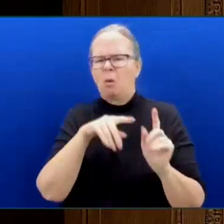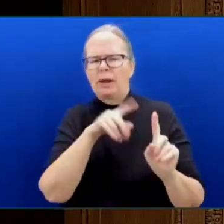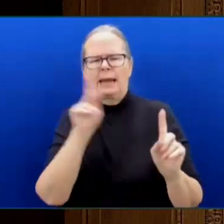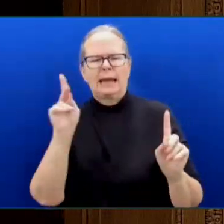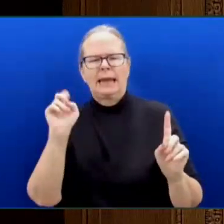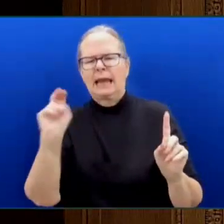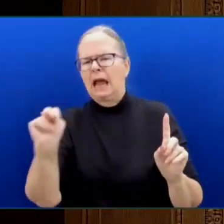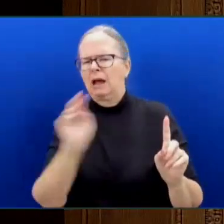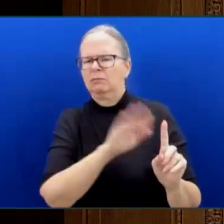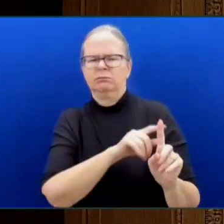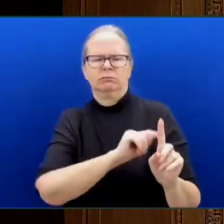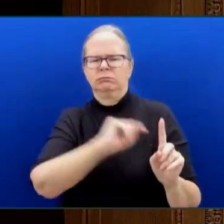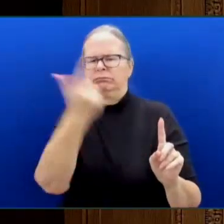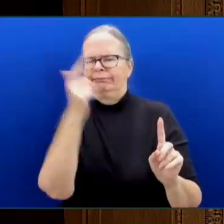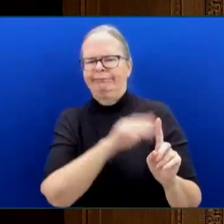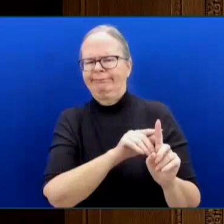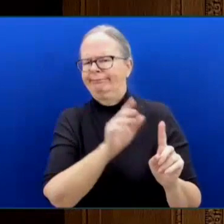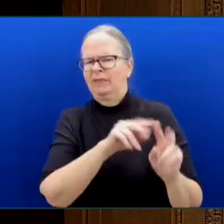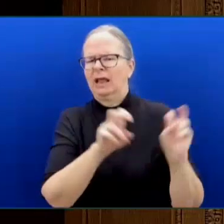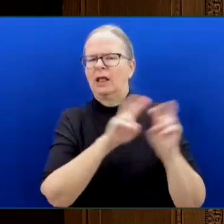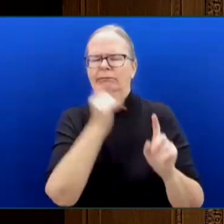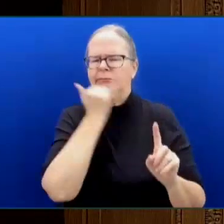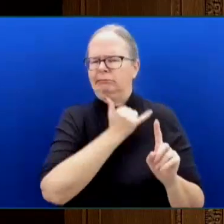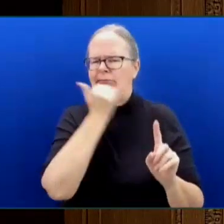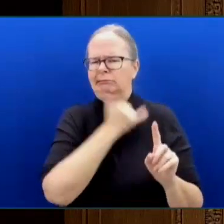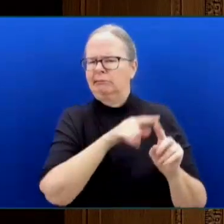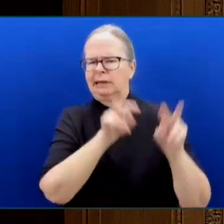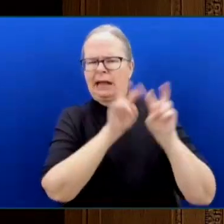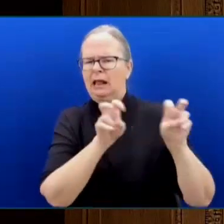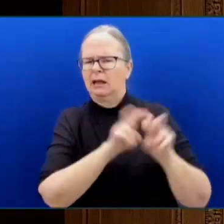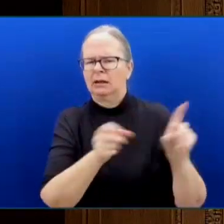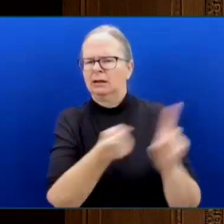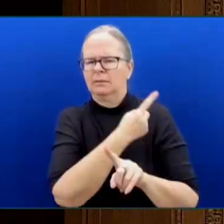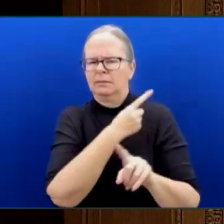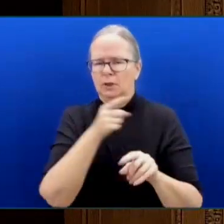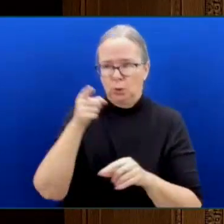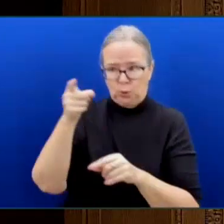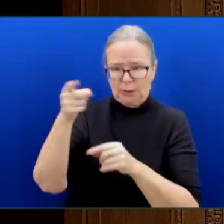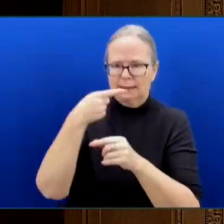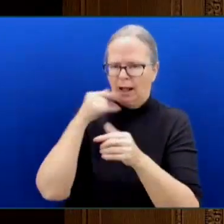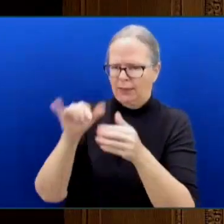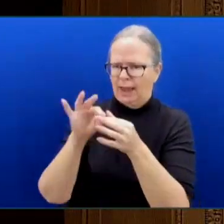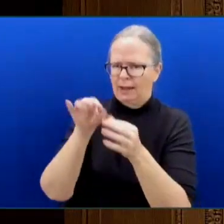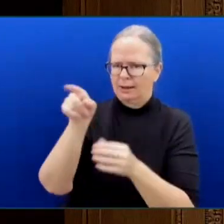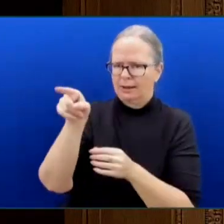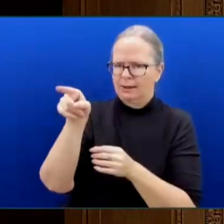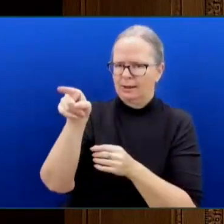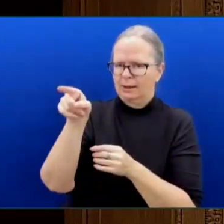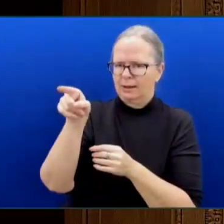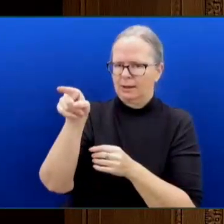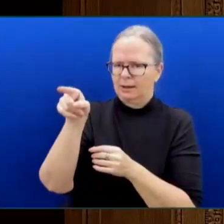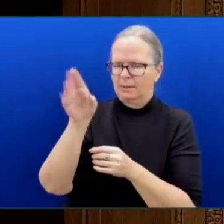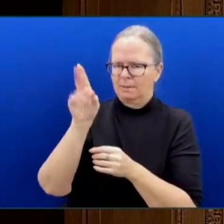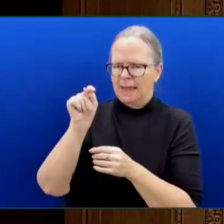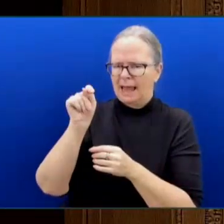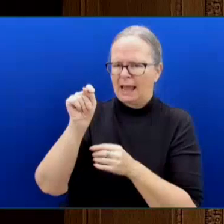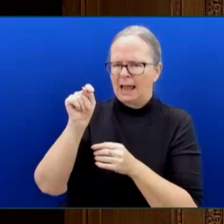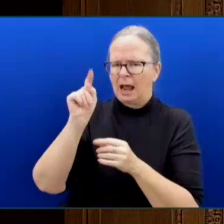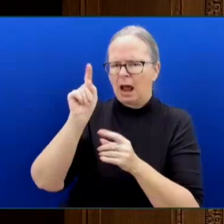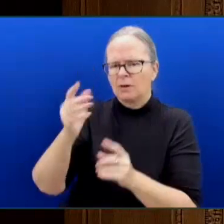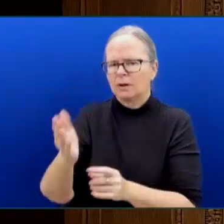just heard it again from the Minister earlier today, which is based exclusively on material produced by the